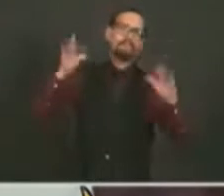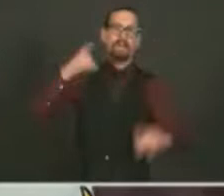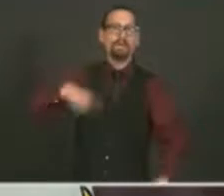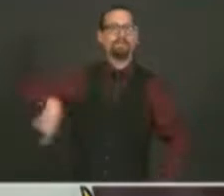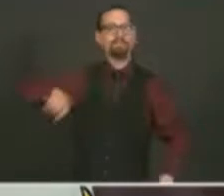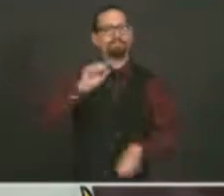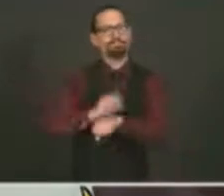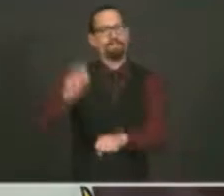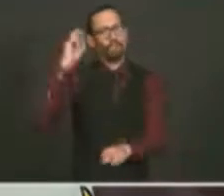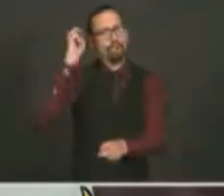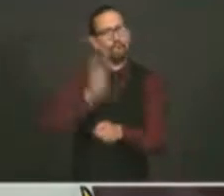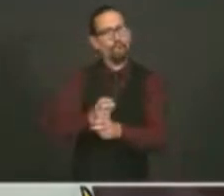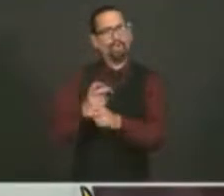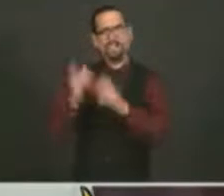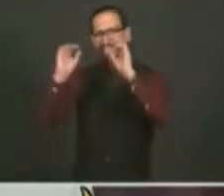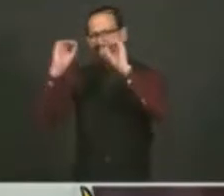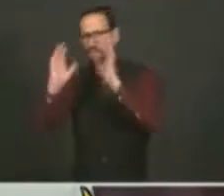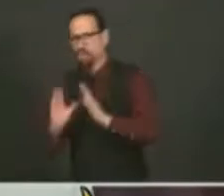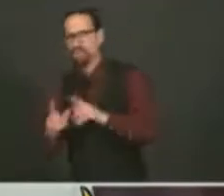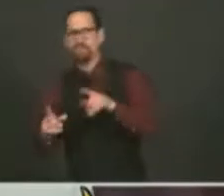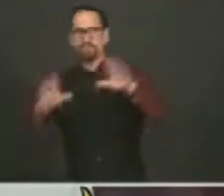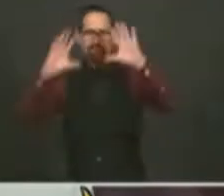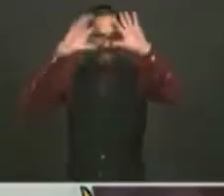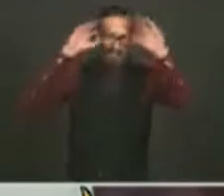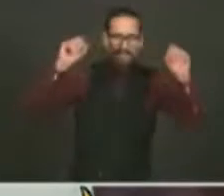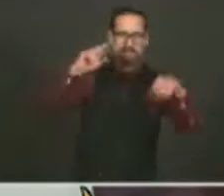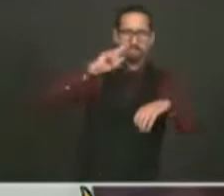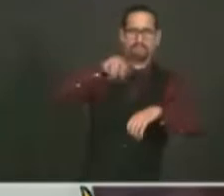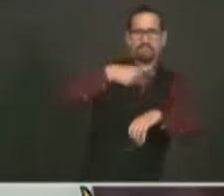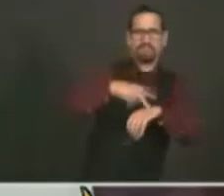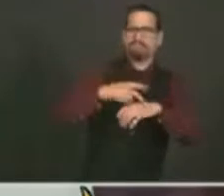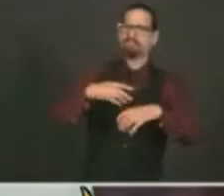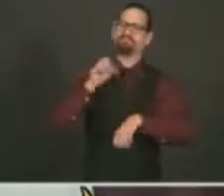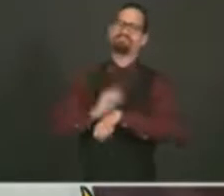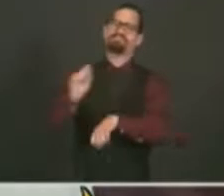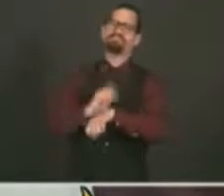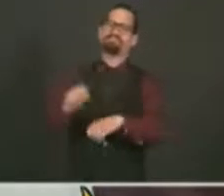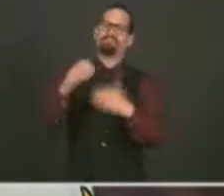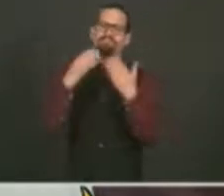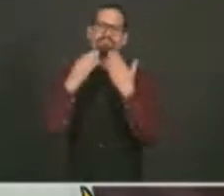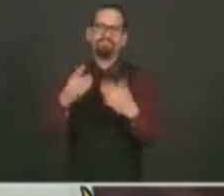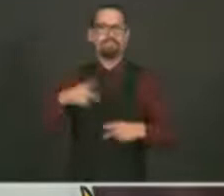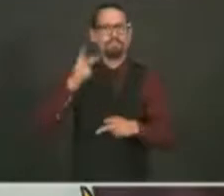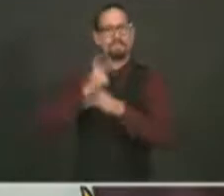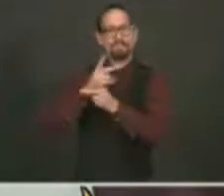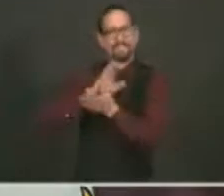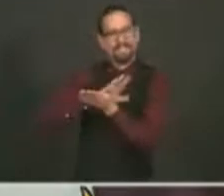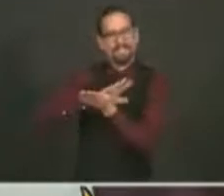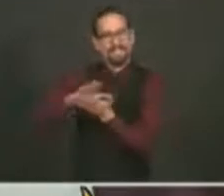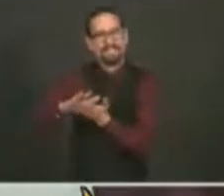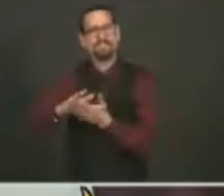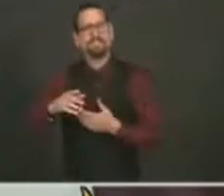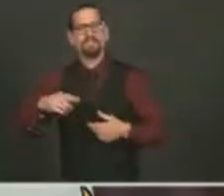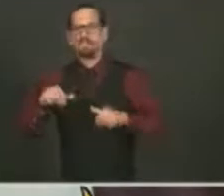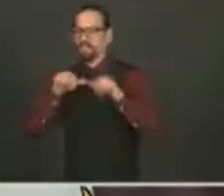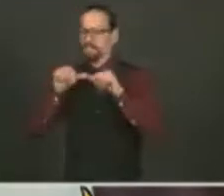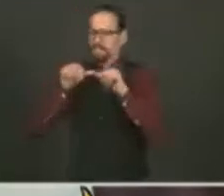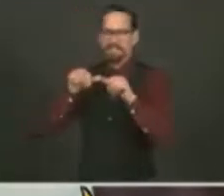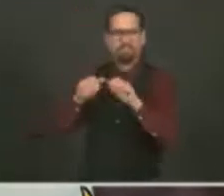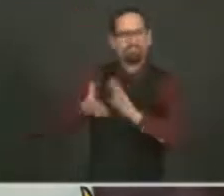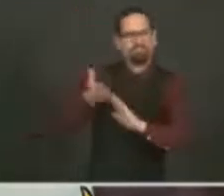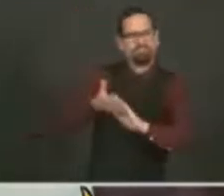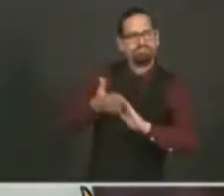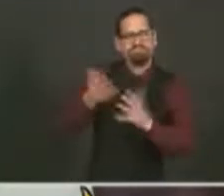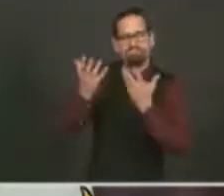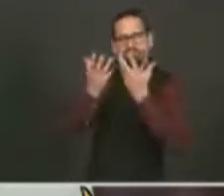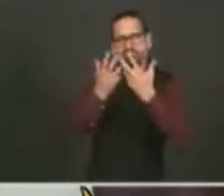terrific job, and I appreciate it. And to everybody, the custodians are working harder, superintendents working harder. It's a really anxious time,